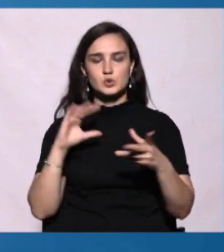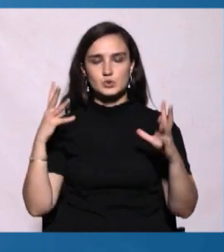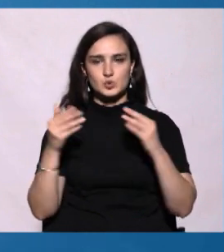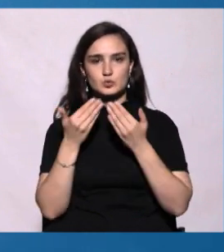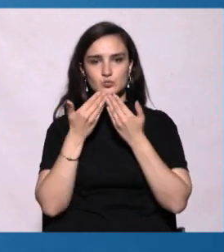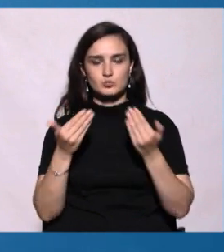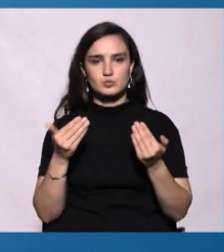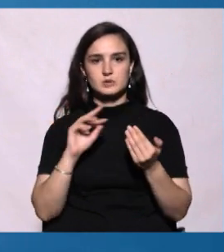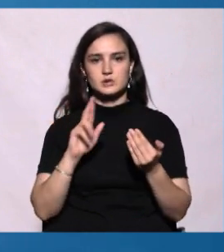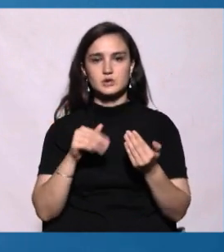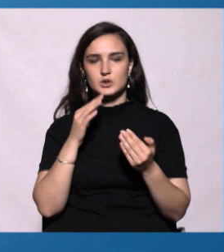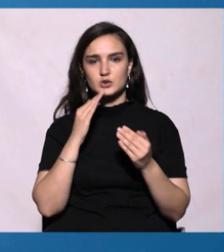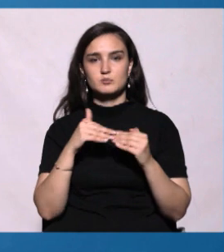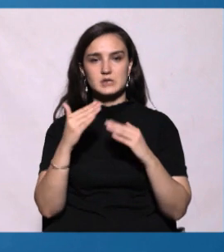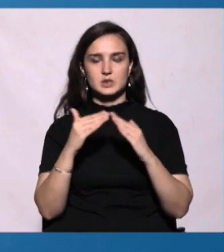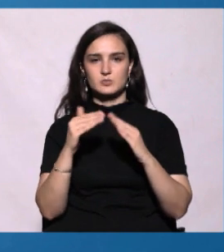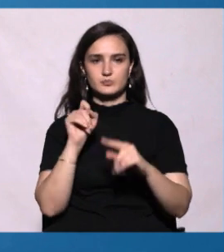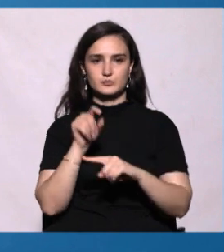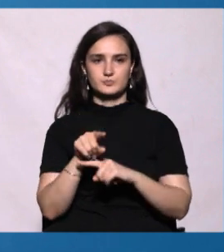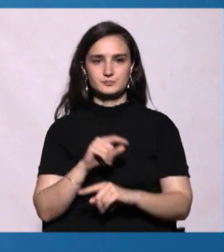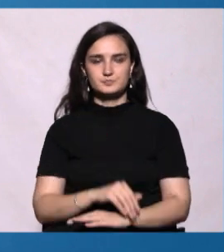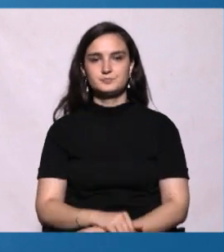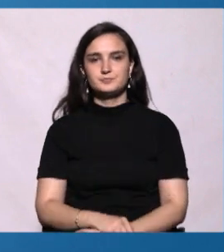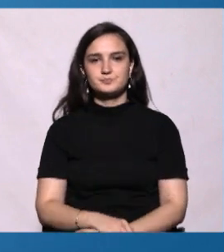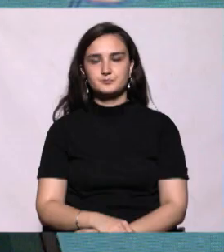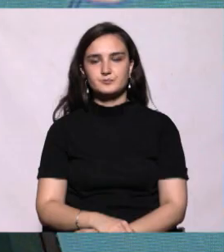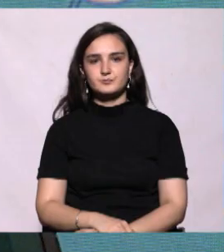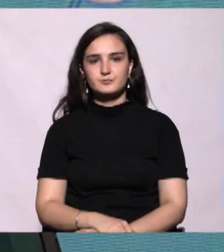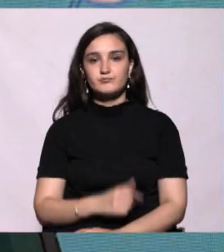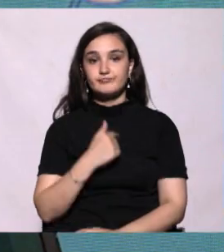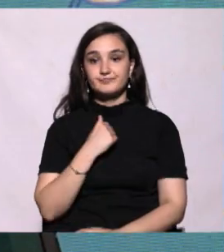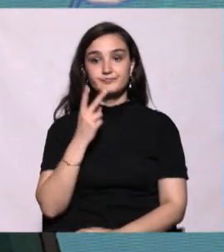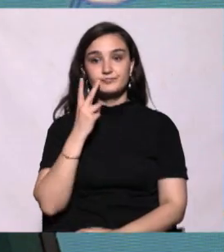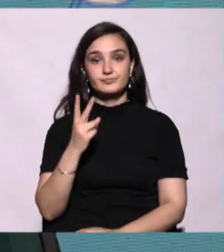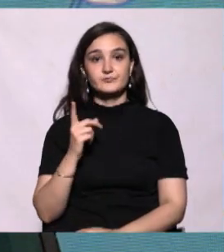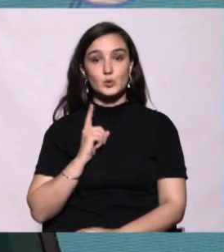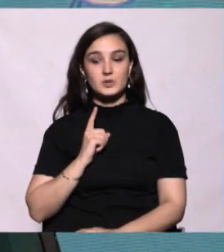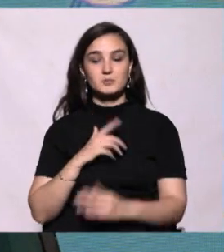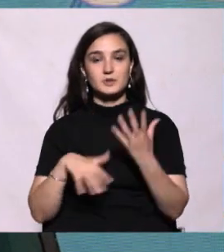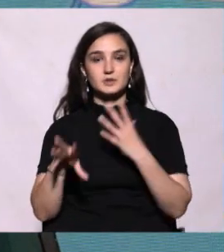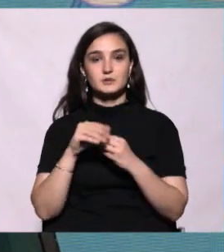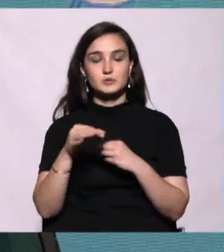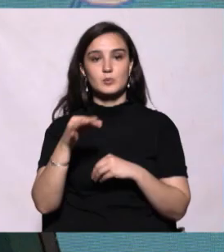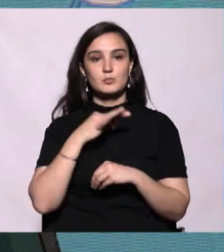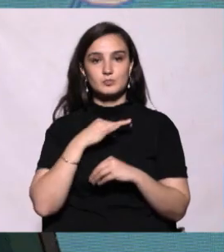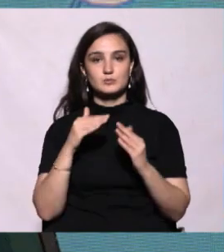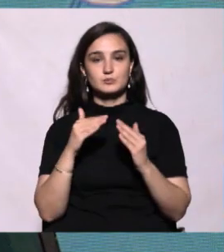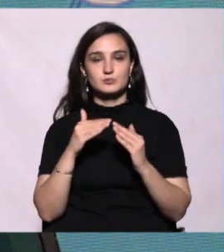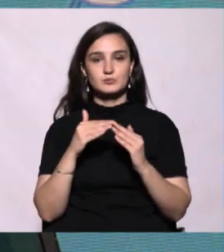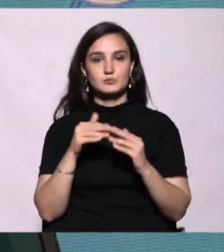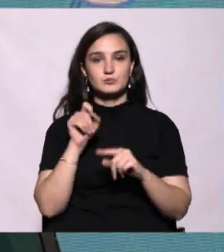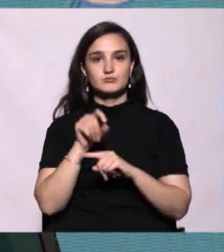conclusion part and the homework part. Yes, I'm looking forward to some of the answers to today's